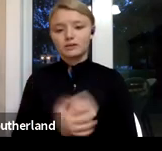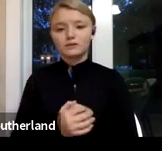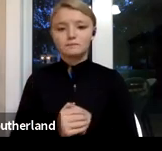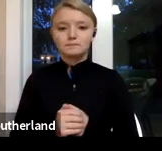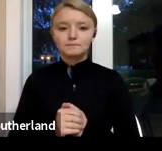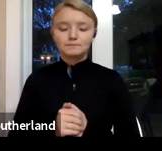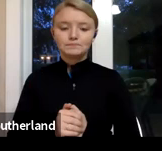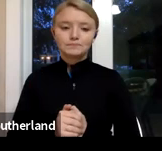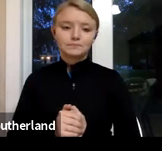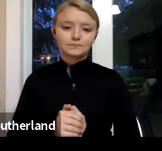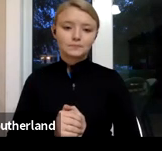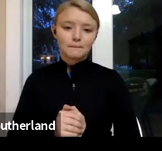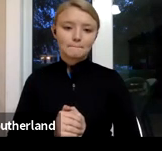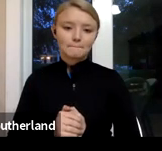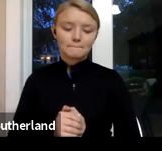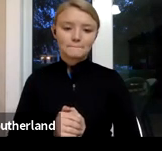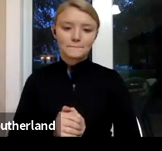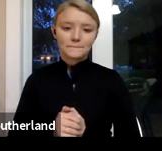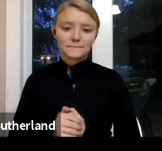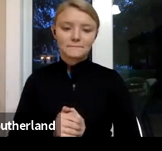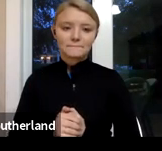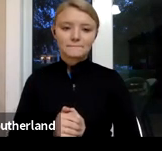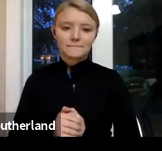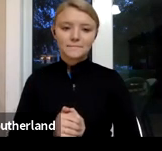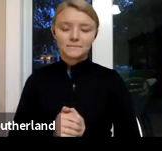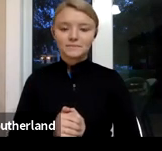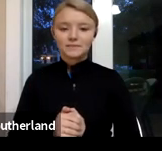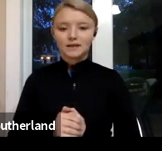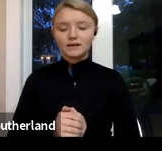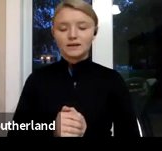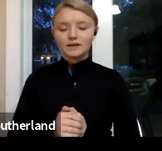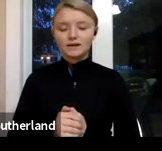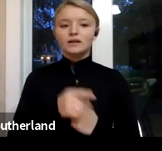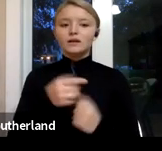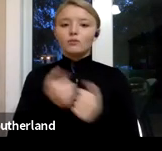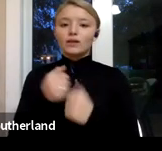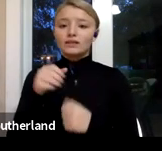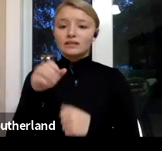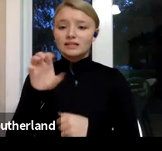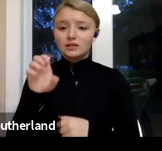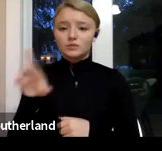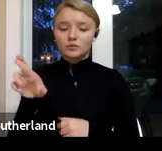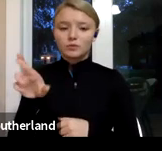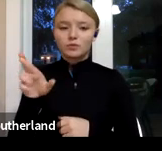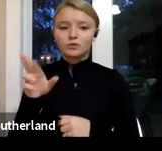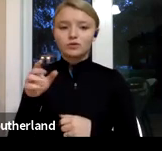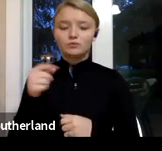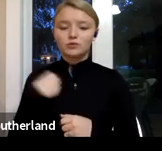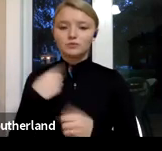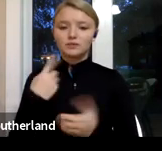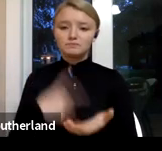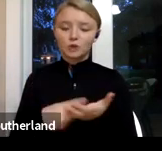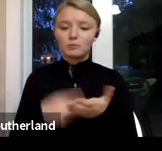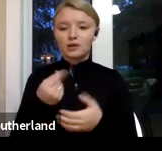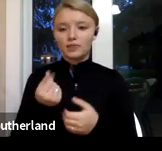ahead. Is that me? I think it is. Mm-hmm. On Essential Rewards, which we kind of talked about real